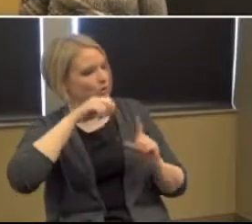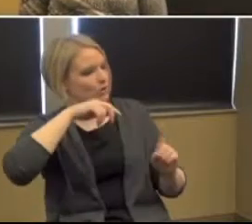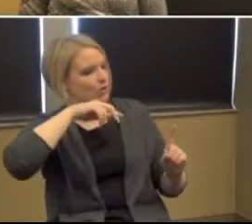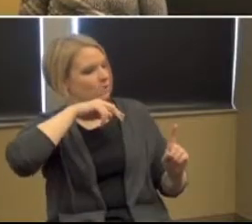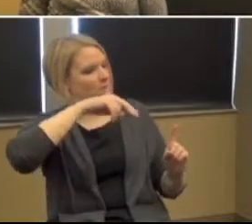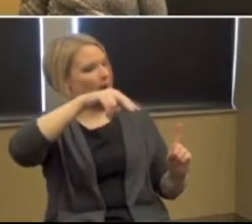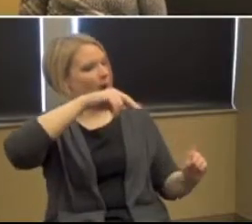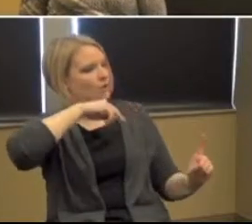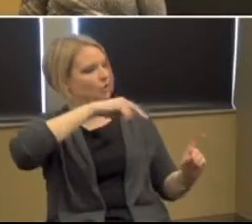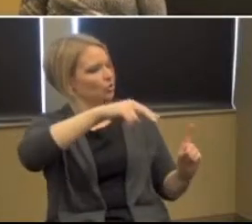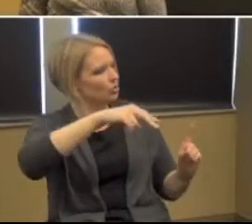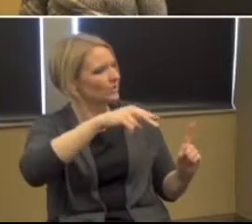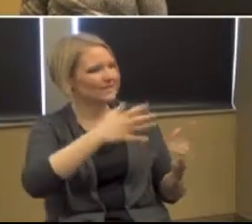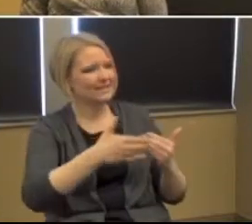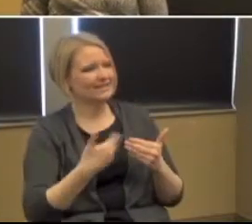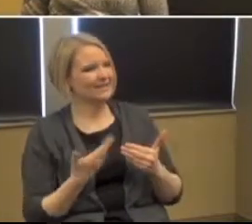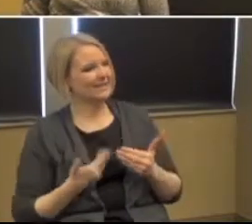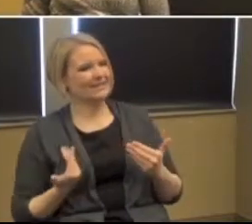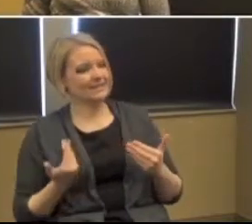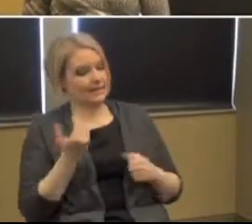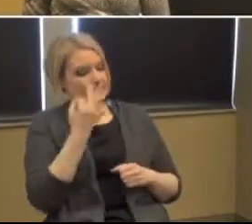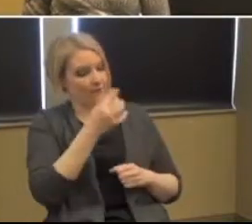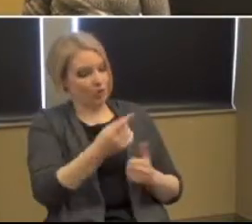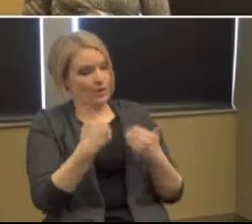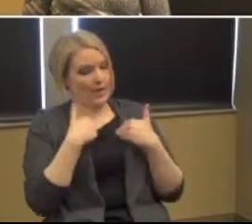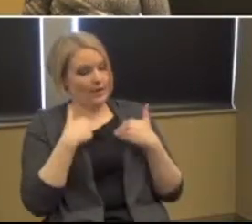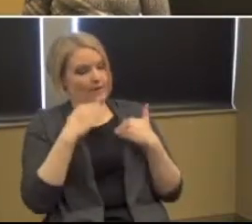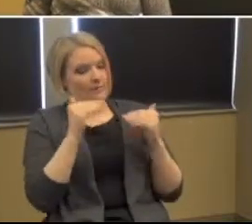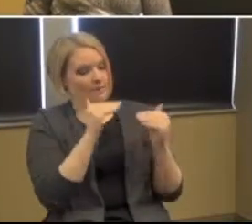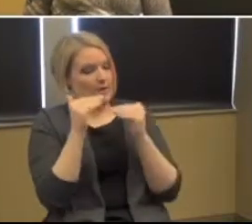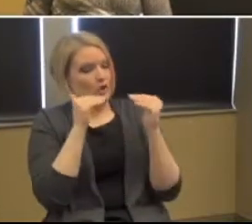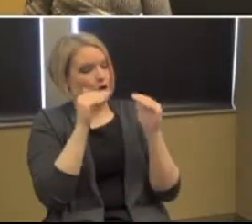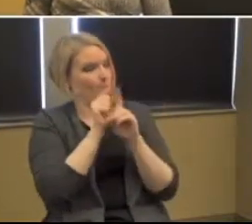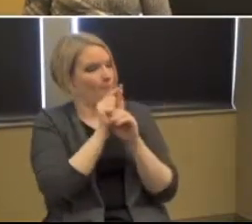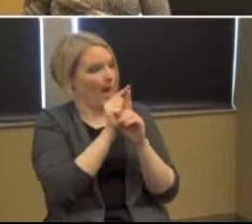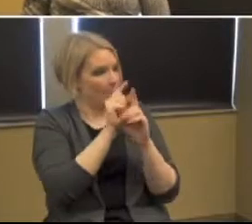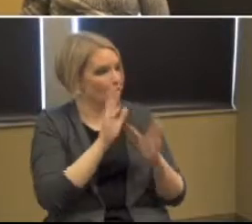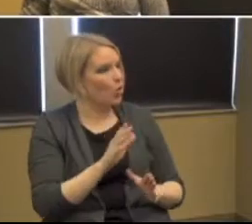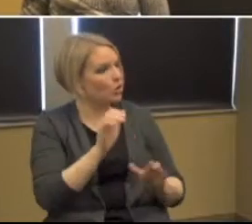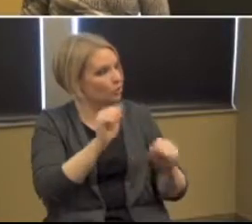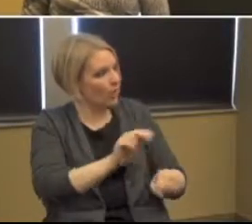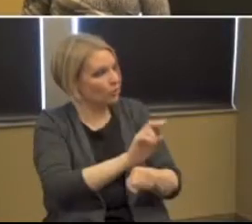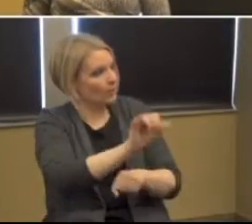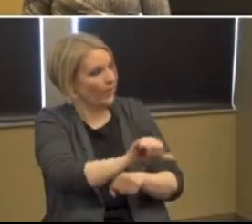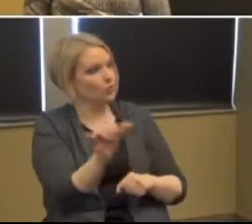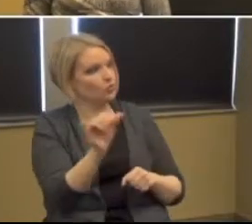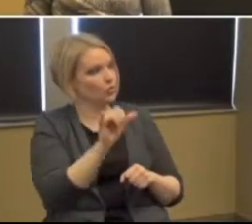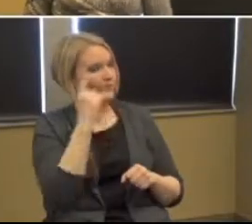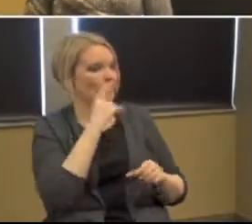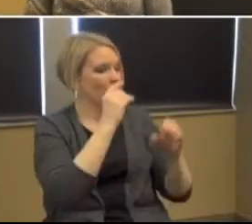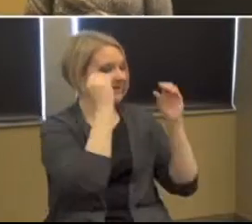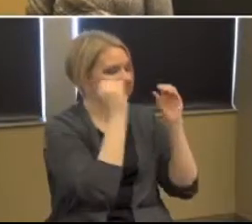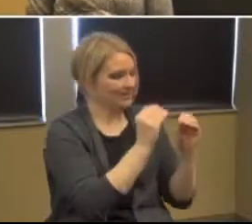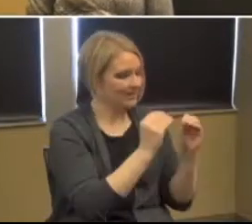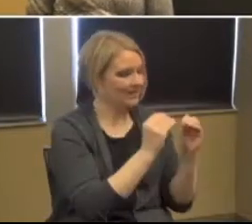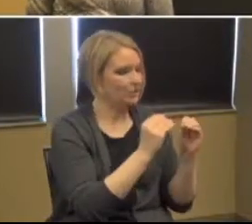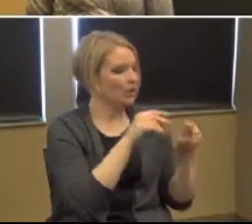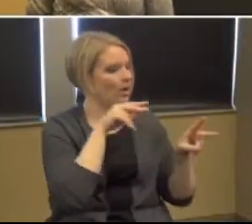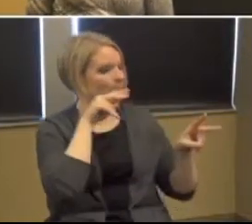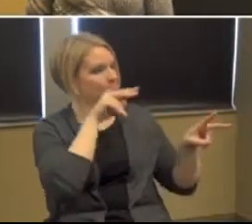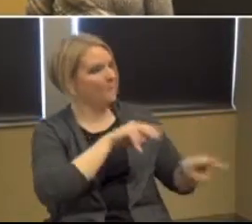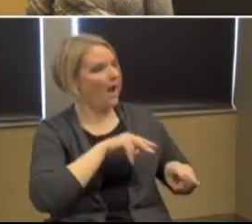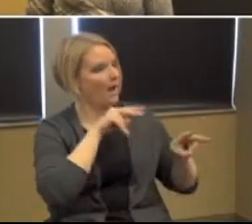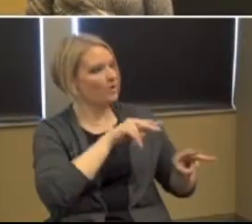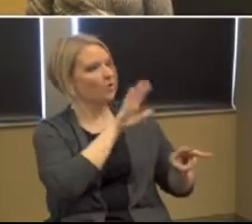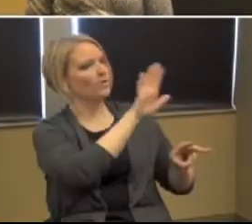It's relatively easy. If you have peer mentors in your classroom, you can use them as well to teach and monitor